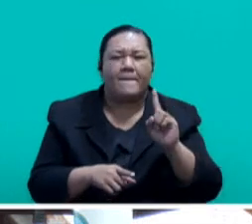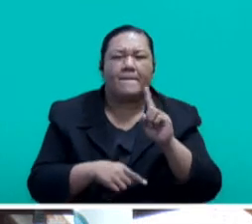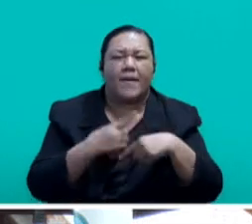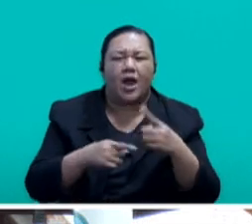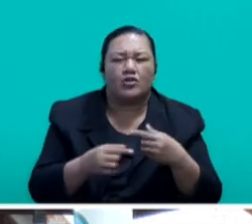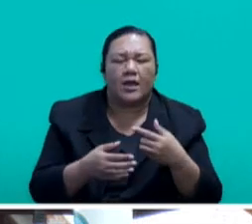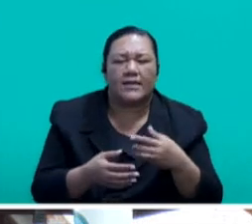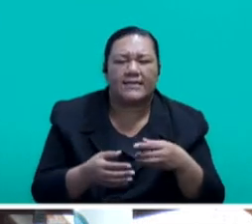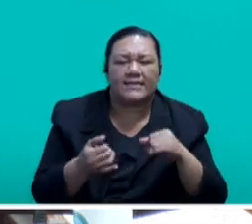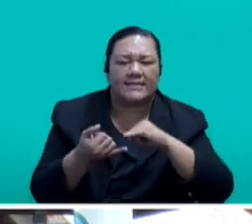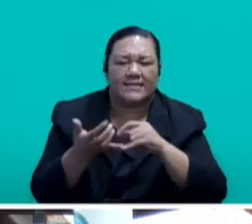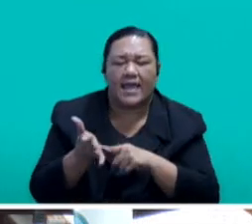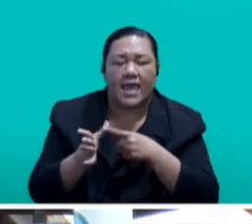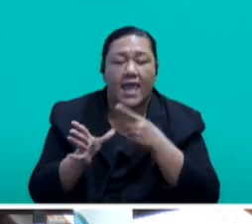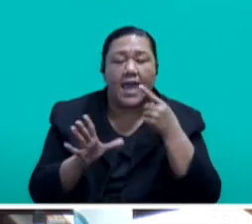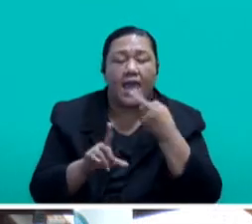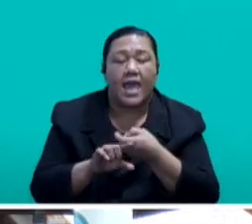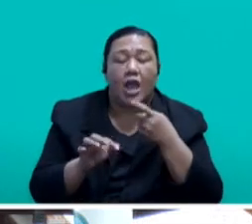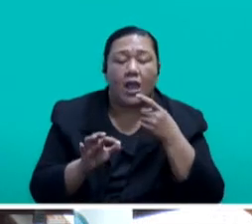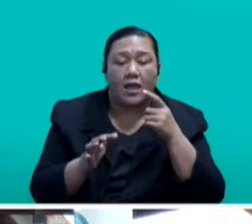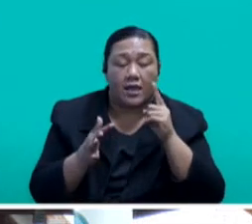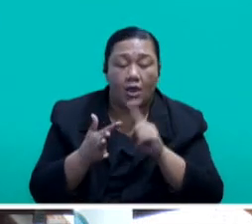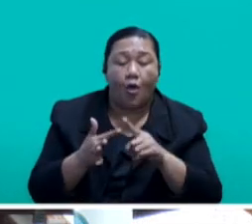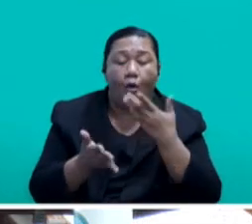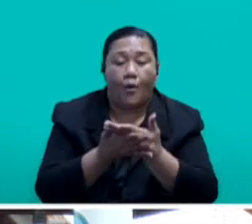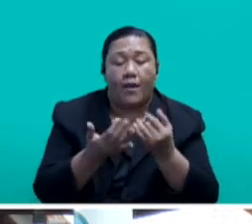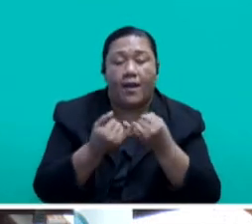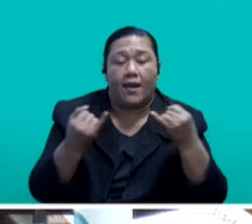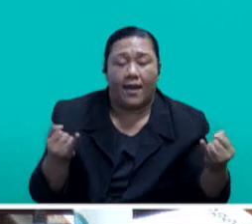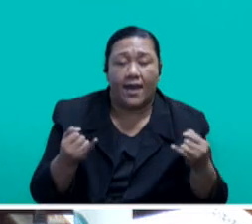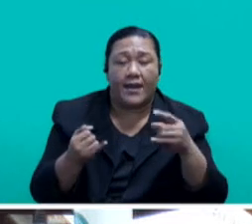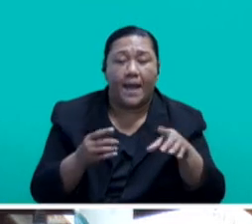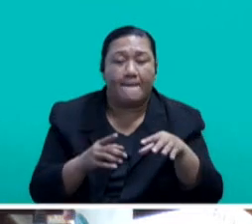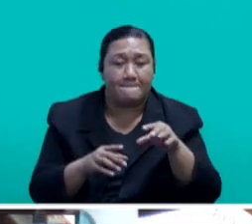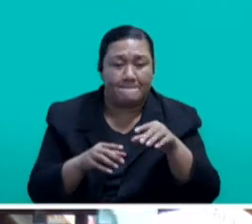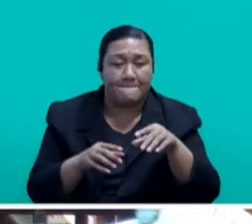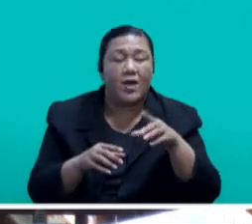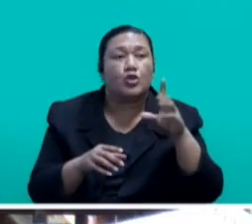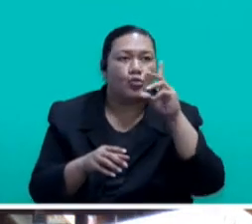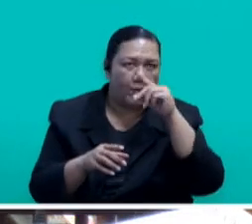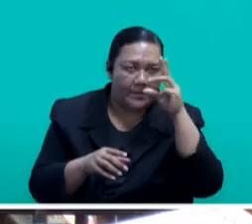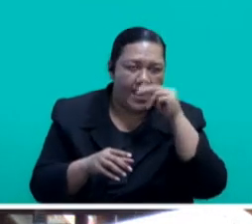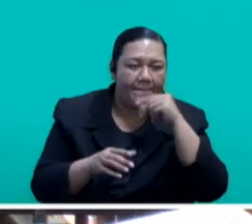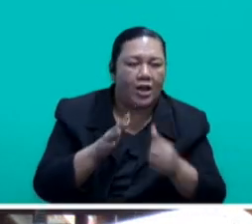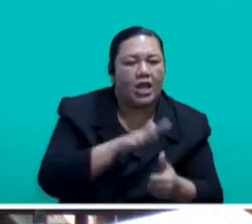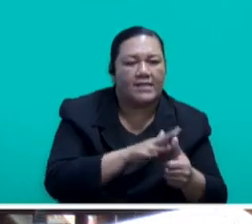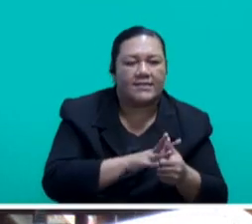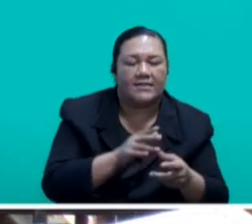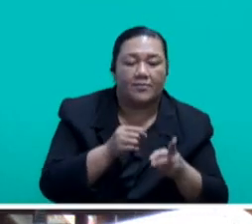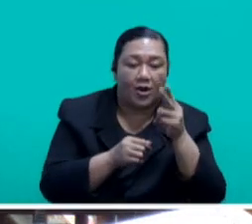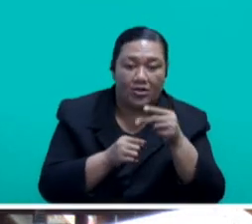Online Application Portal, which is transparent, efficient, and accessible to all. Lessees can